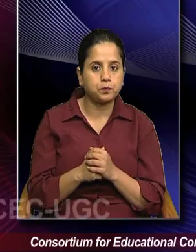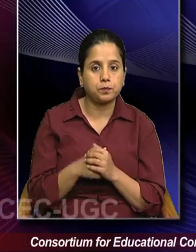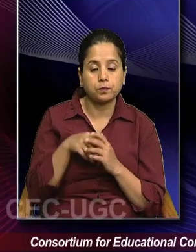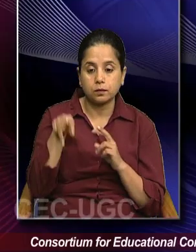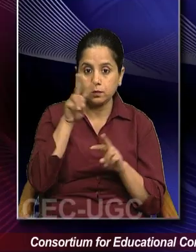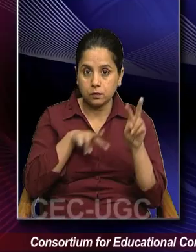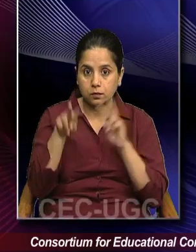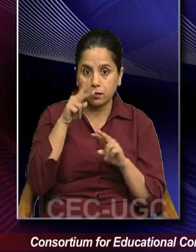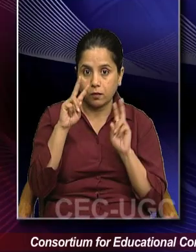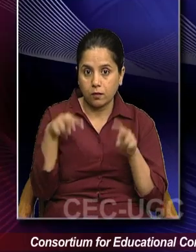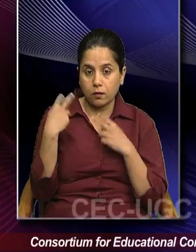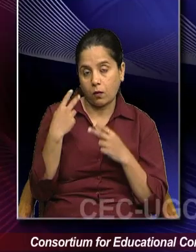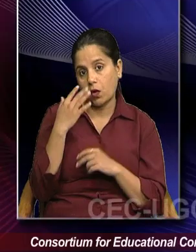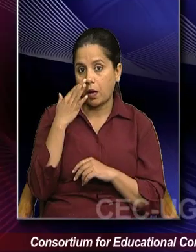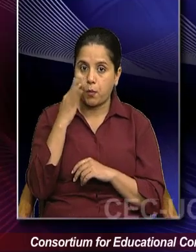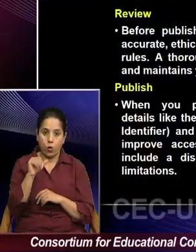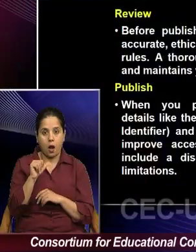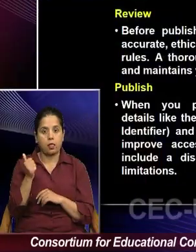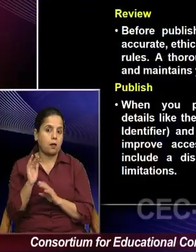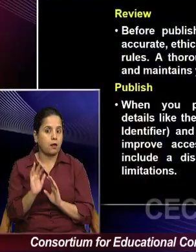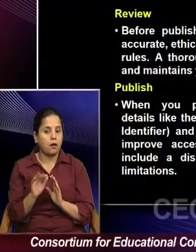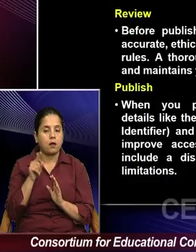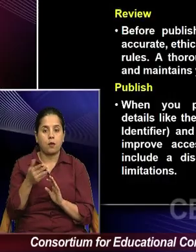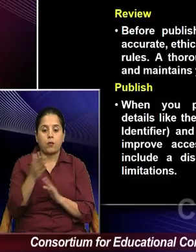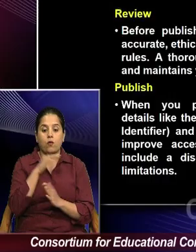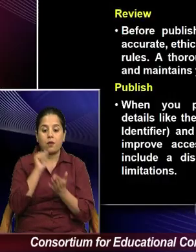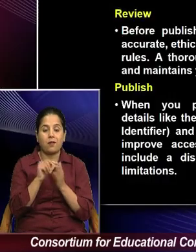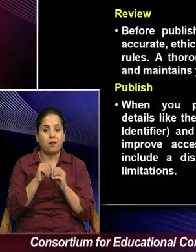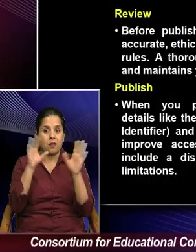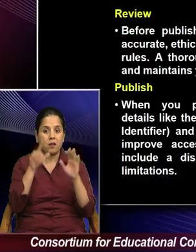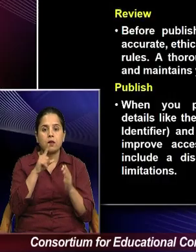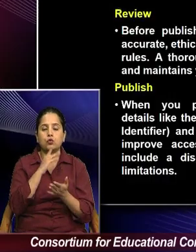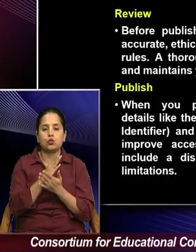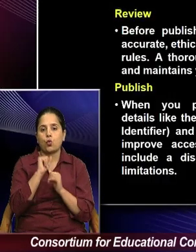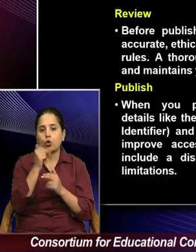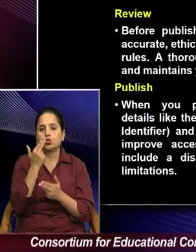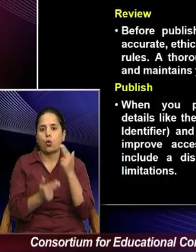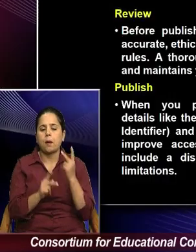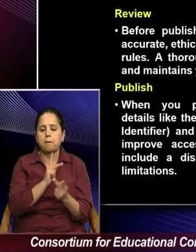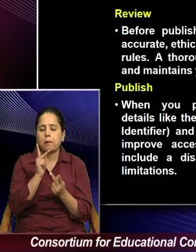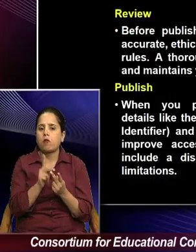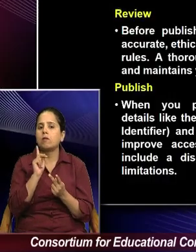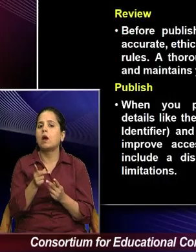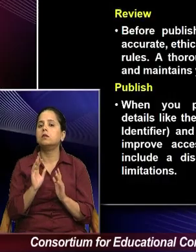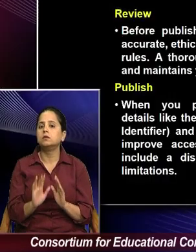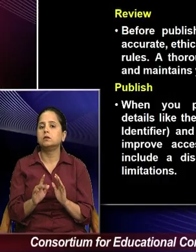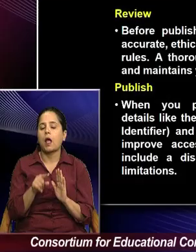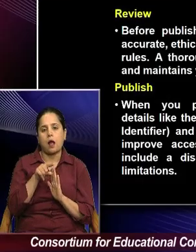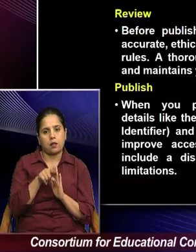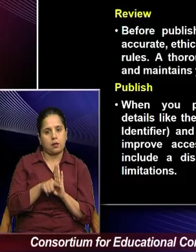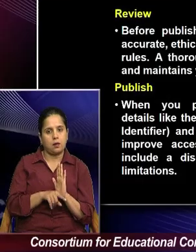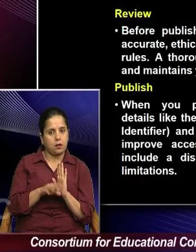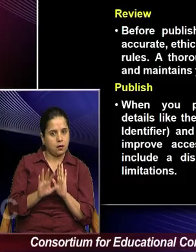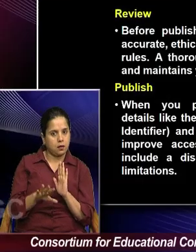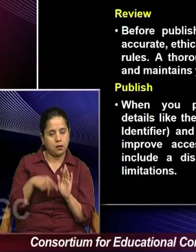Review. Review is another important thing. Before publishing, ensure your story is accurate, ethical,